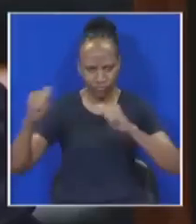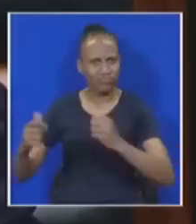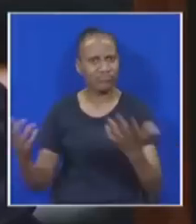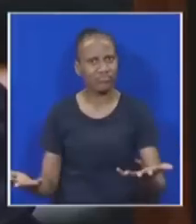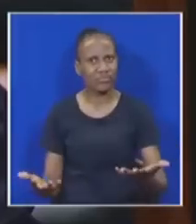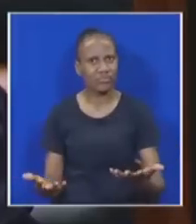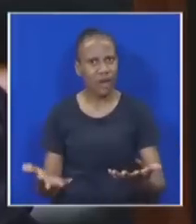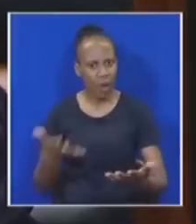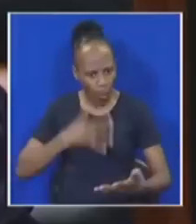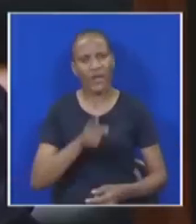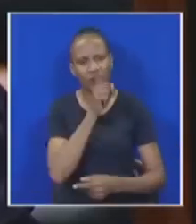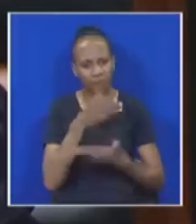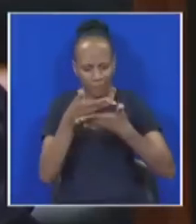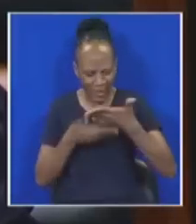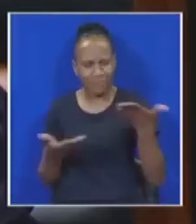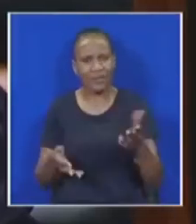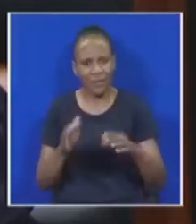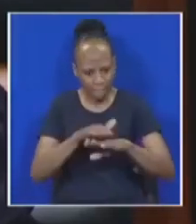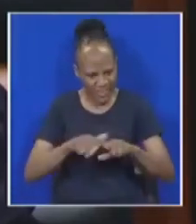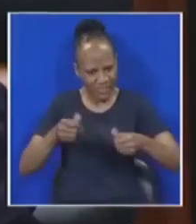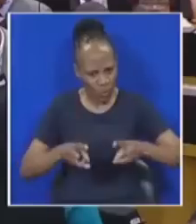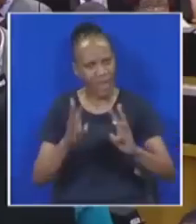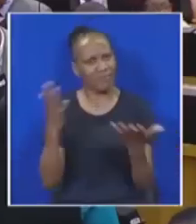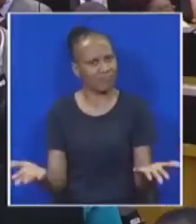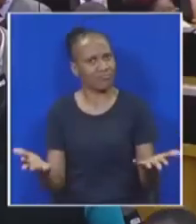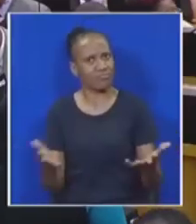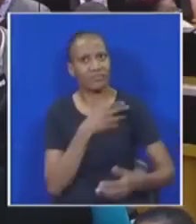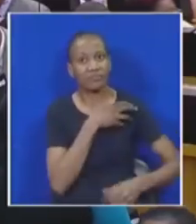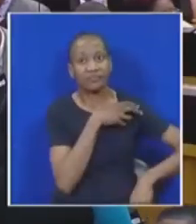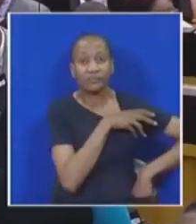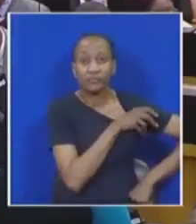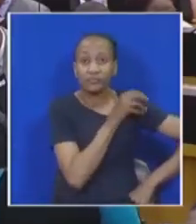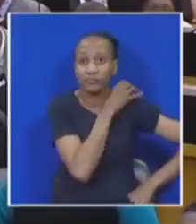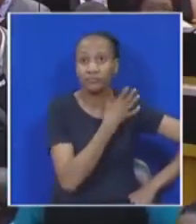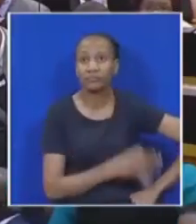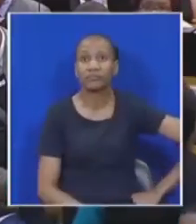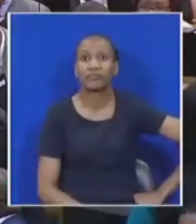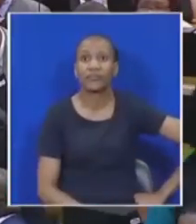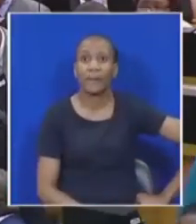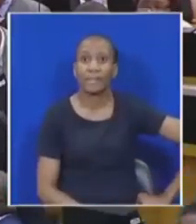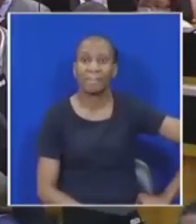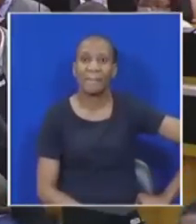Secret ballot? Take it's a basic seat. Thing that we have to do. Take your seat. Honorable members,